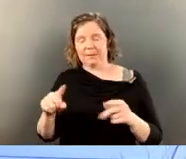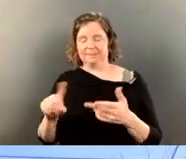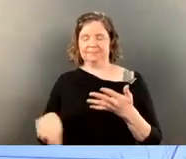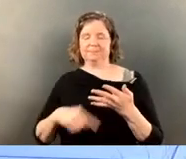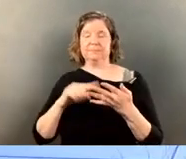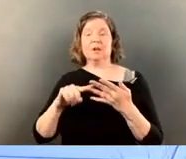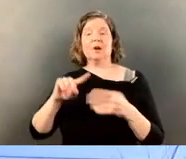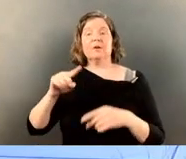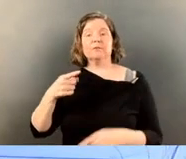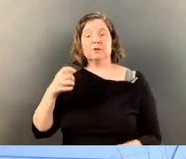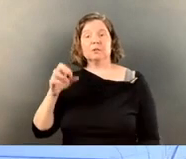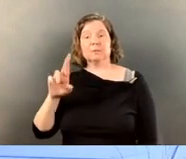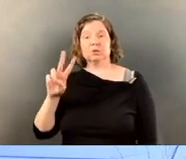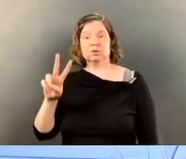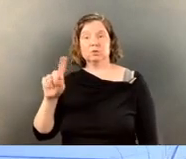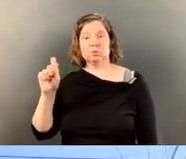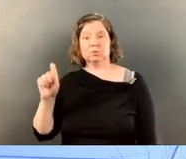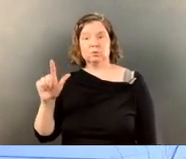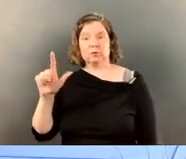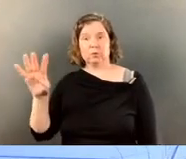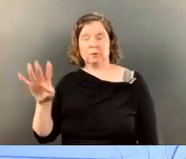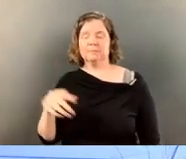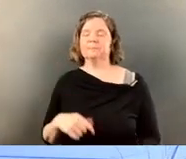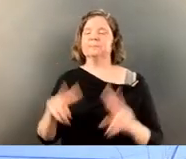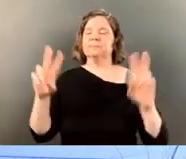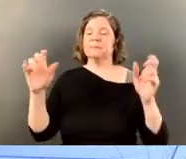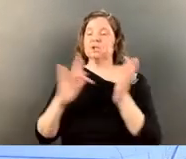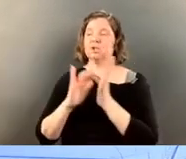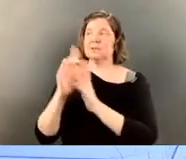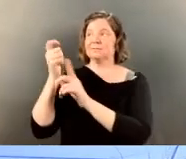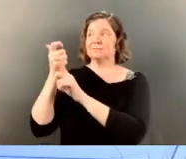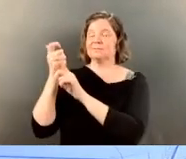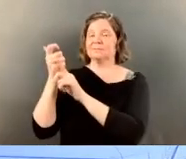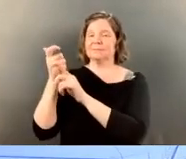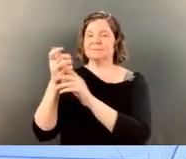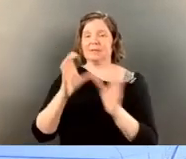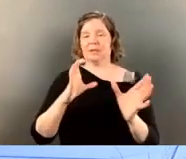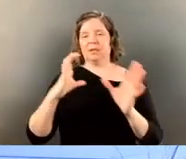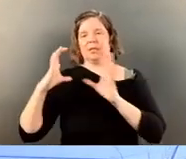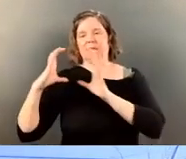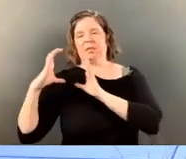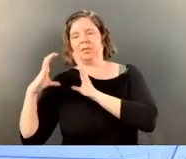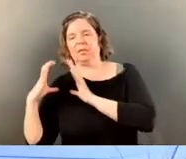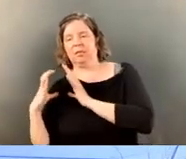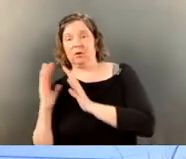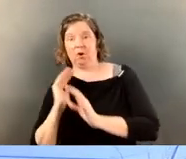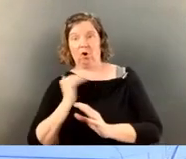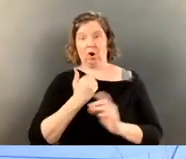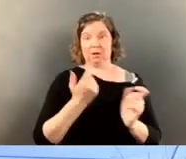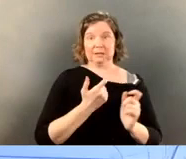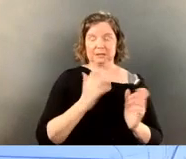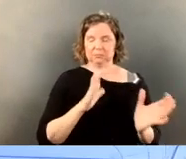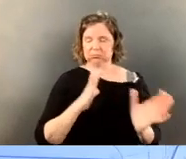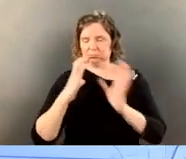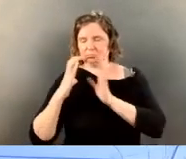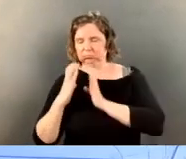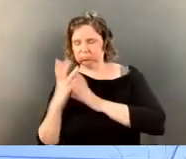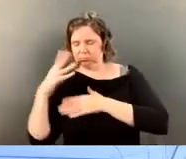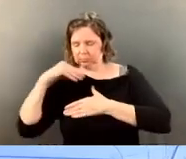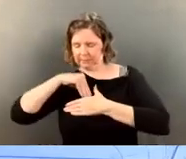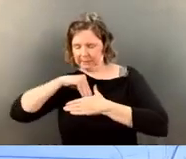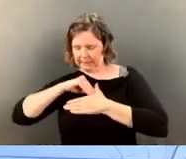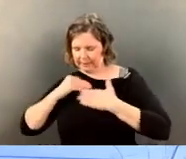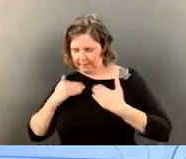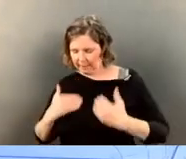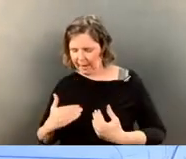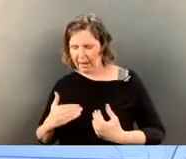Peter 2, 24 says, Jesus personally carried our sins in his body on the cross. And what it means is